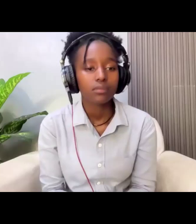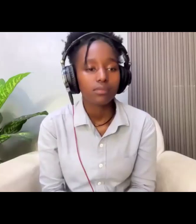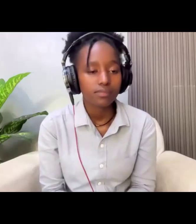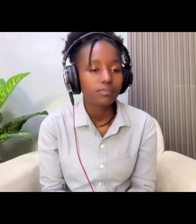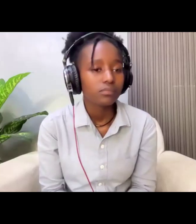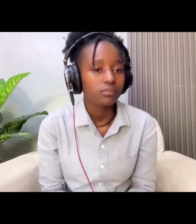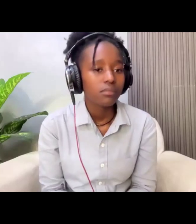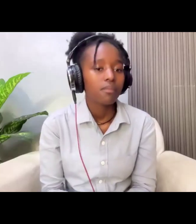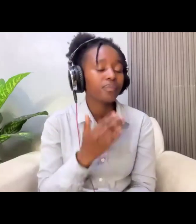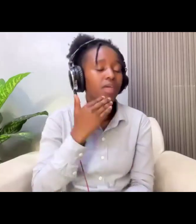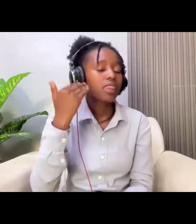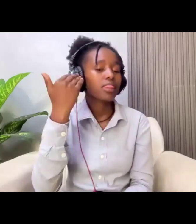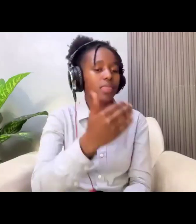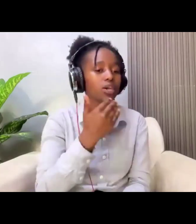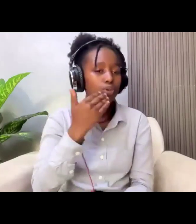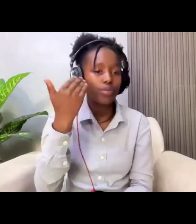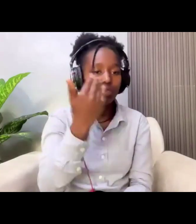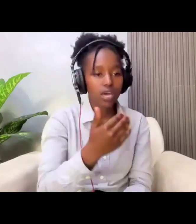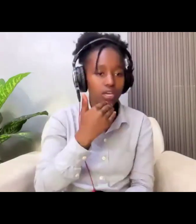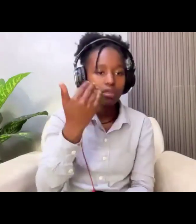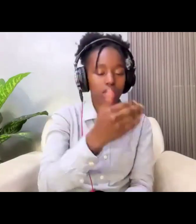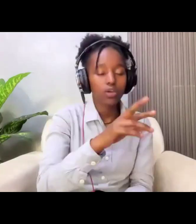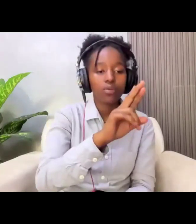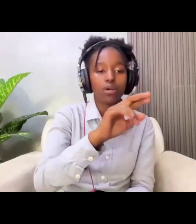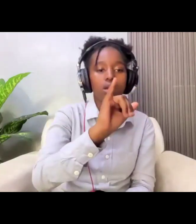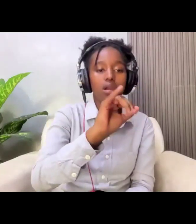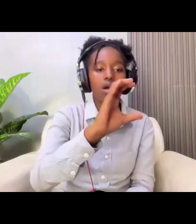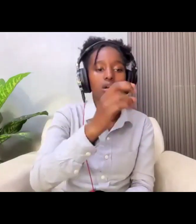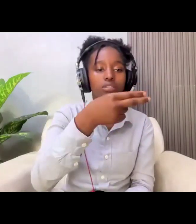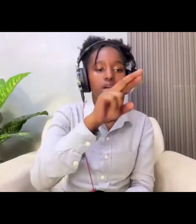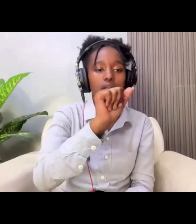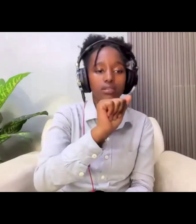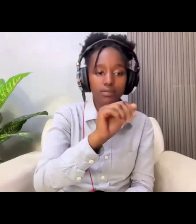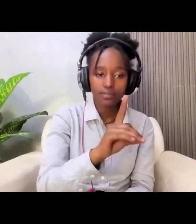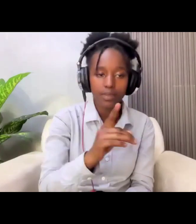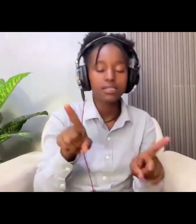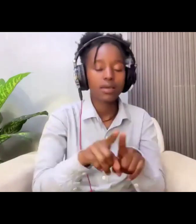Okay, thank you very much, Richard, and everyone who managed to attend this